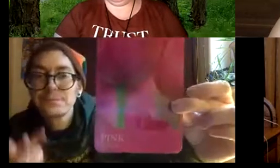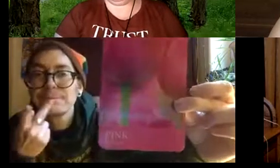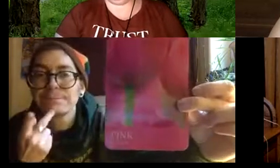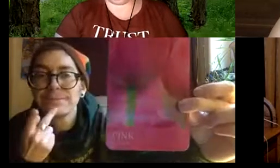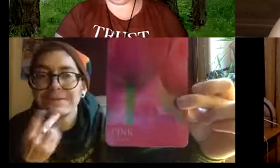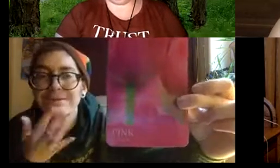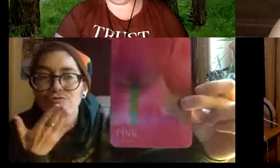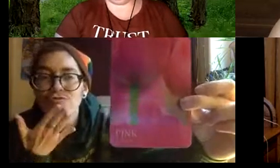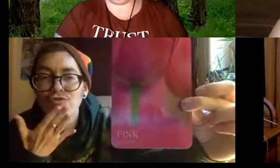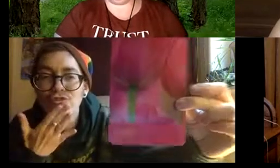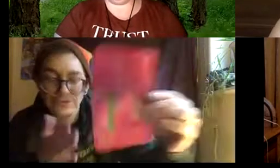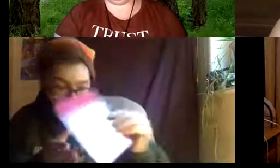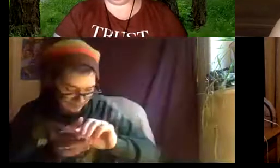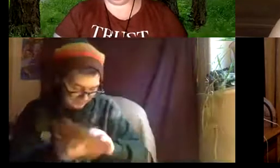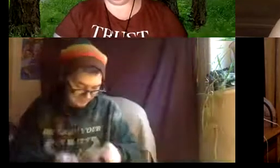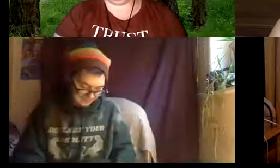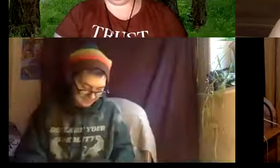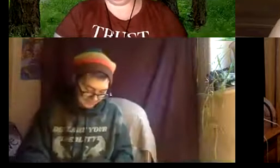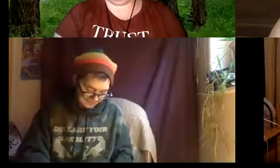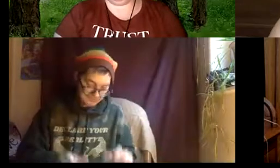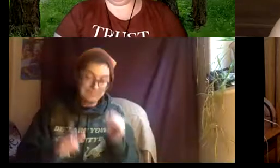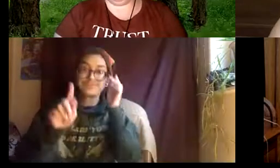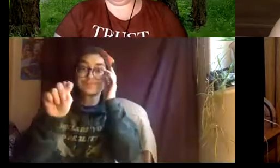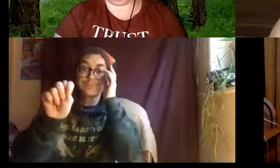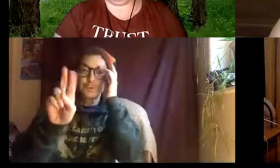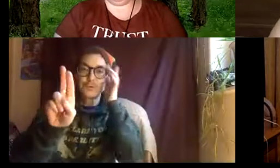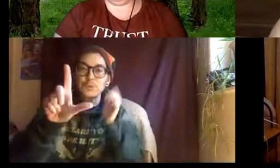this one. It's the color pink.